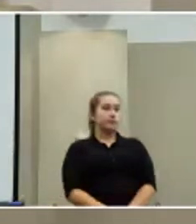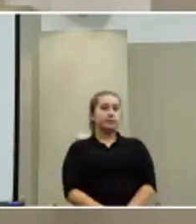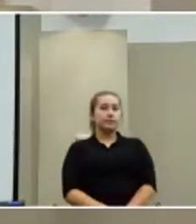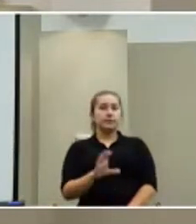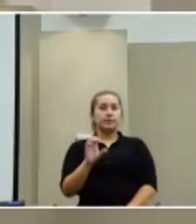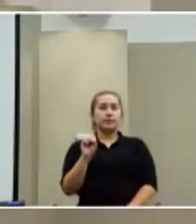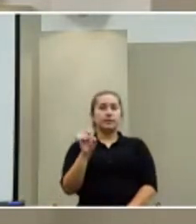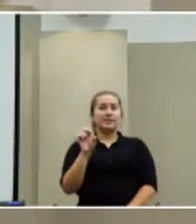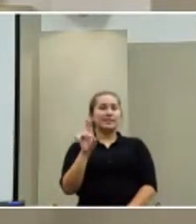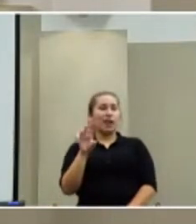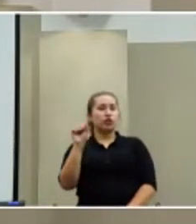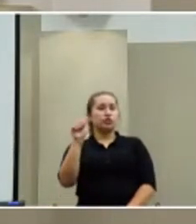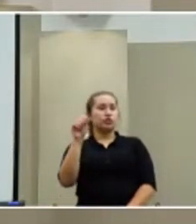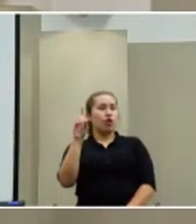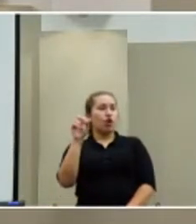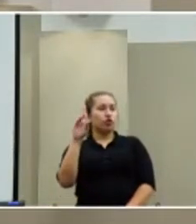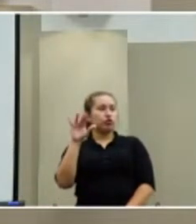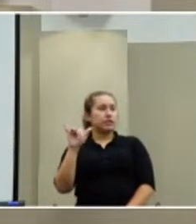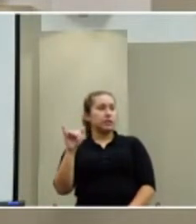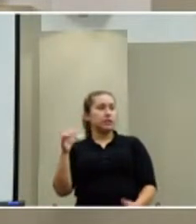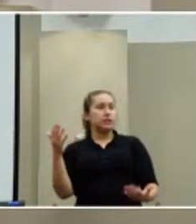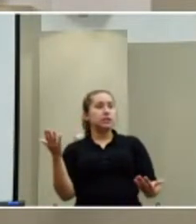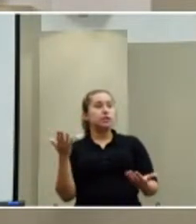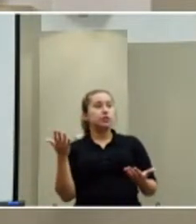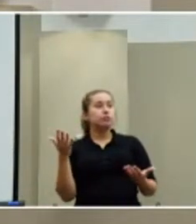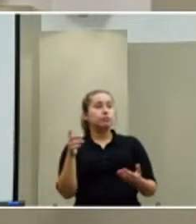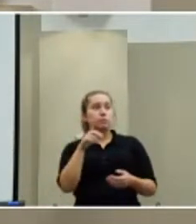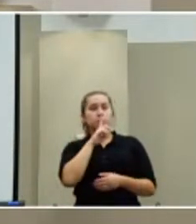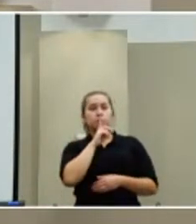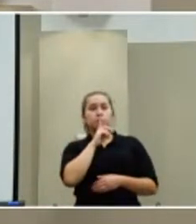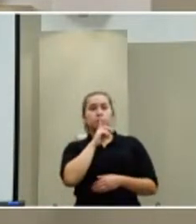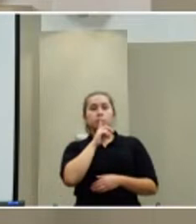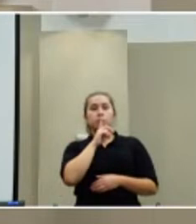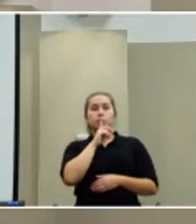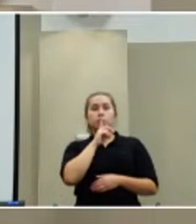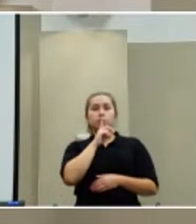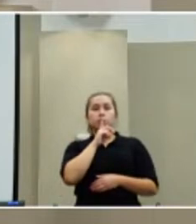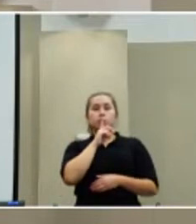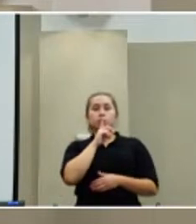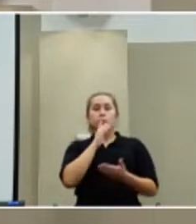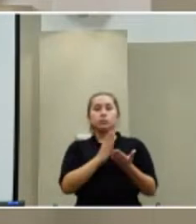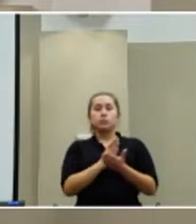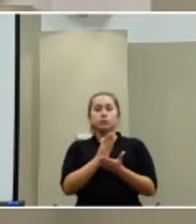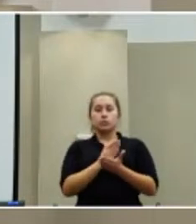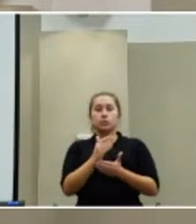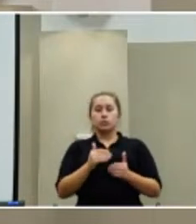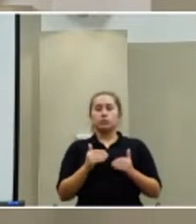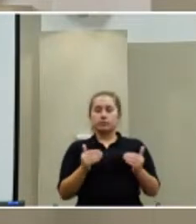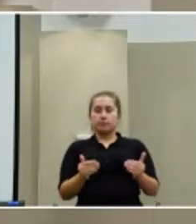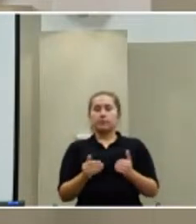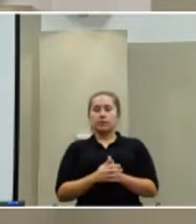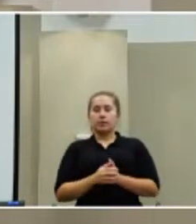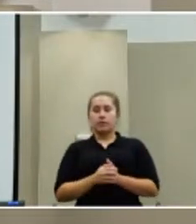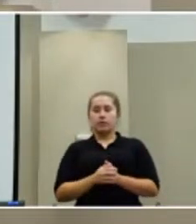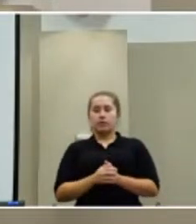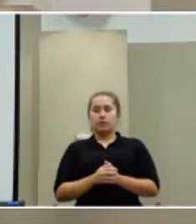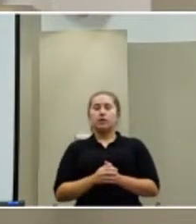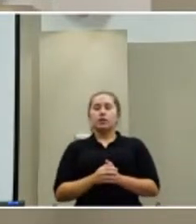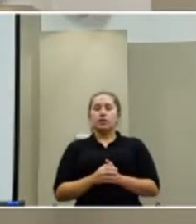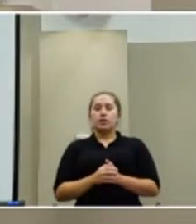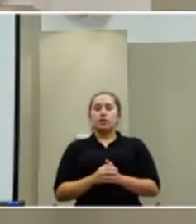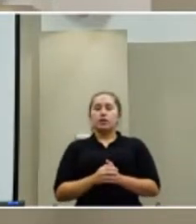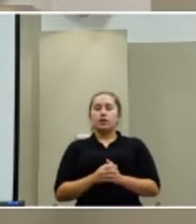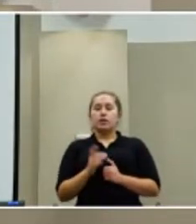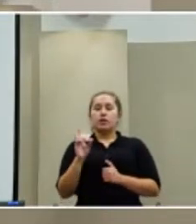Sellers. All right. Dominic